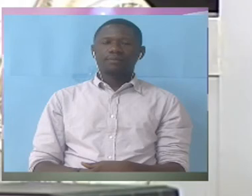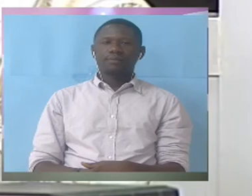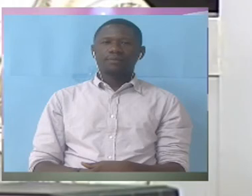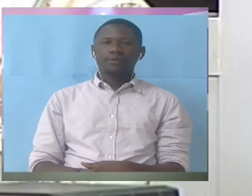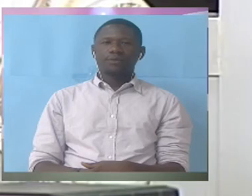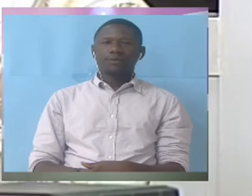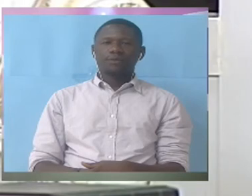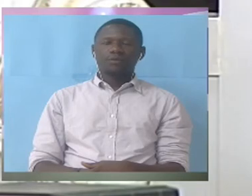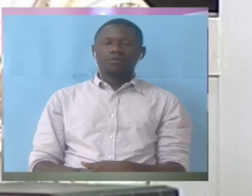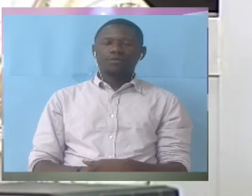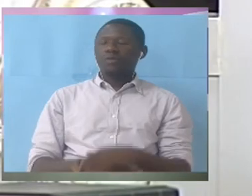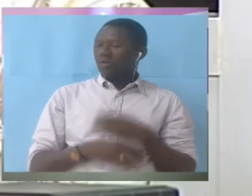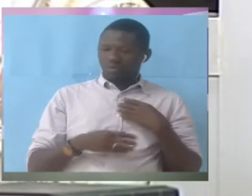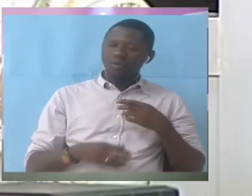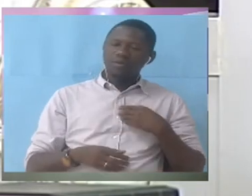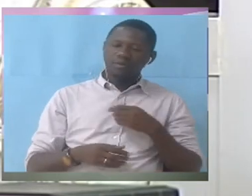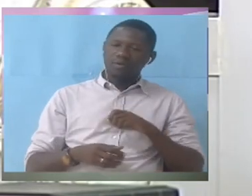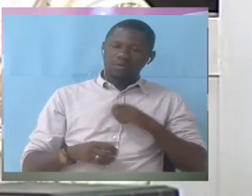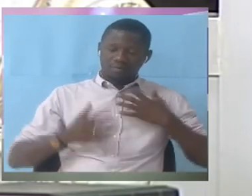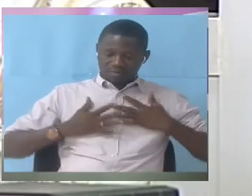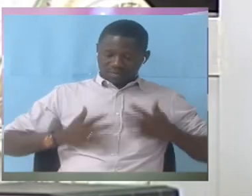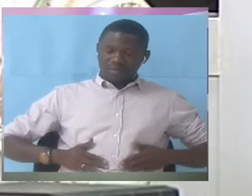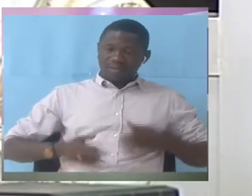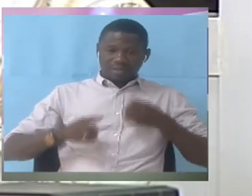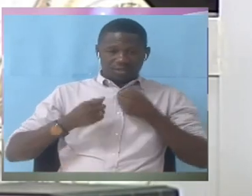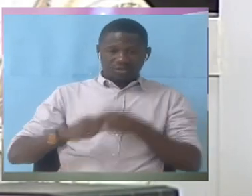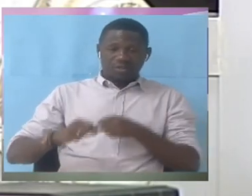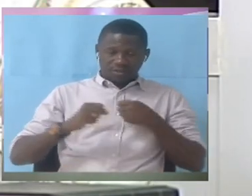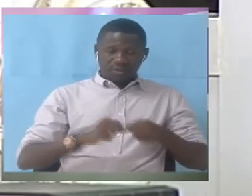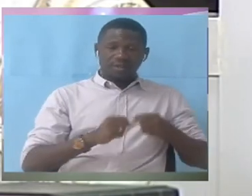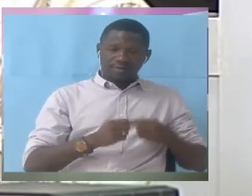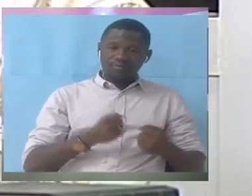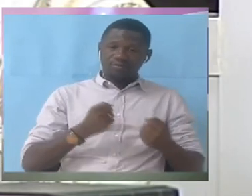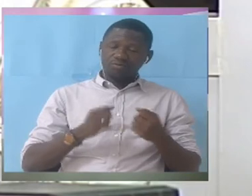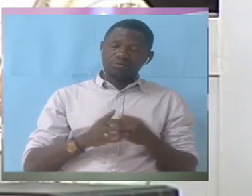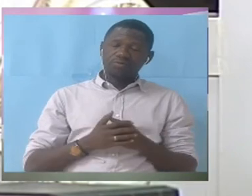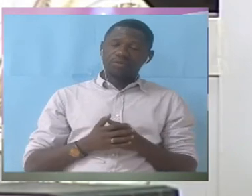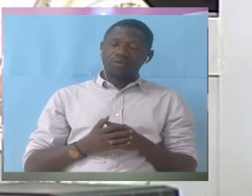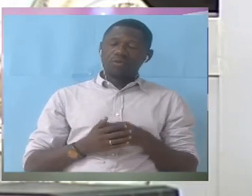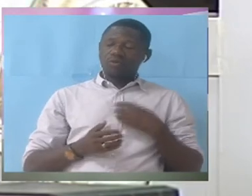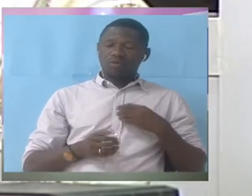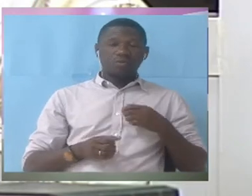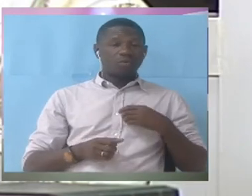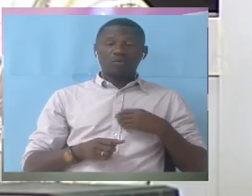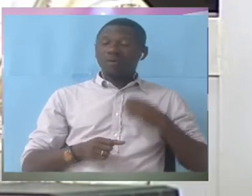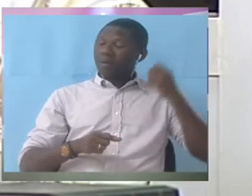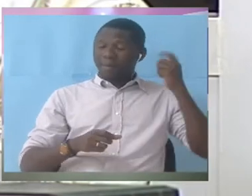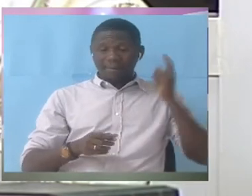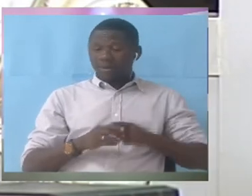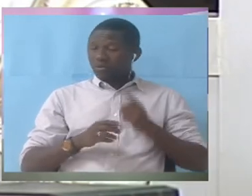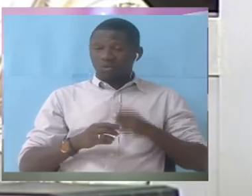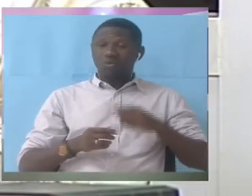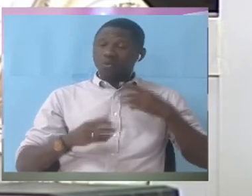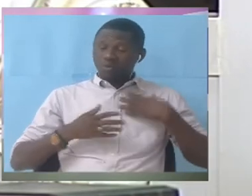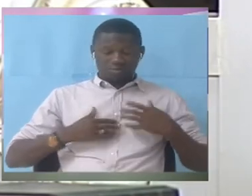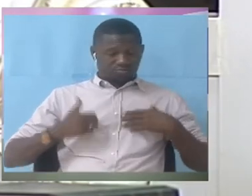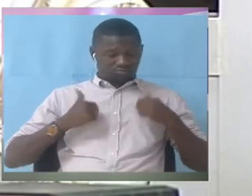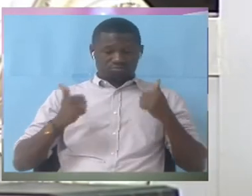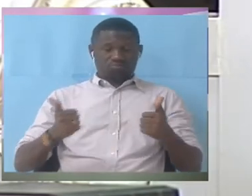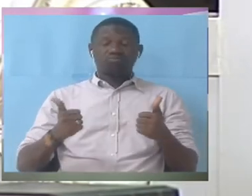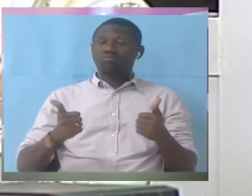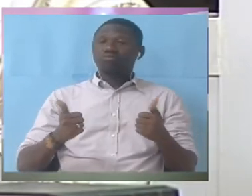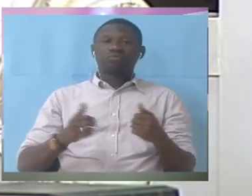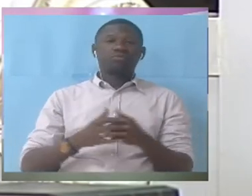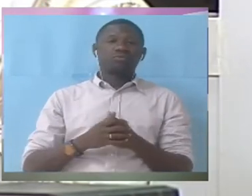physical training ñu ngi doon def ay tagat yaram we insisted that we must be fit ñun dal leen defoon suñu xel ne